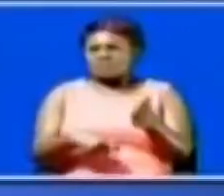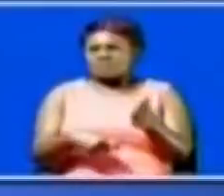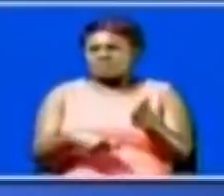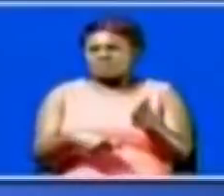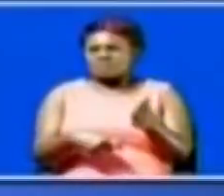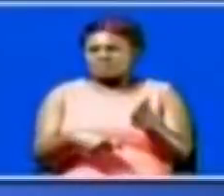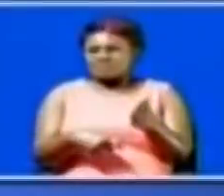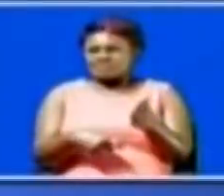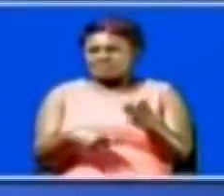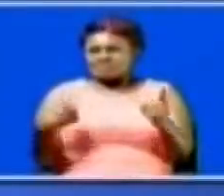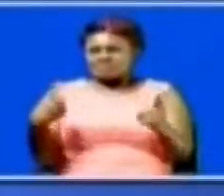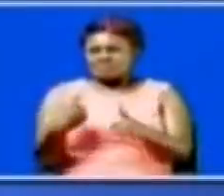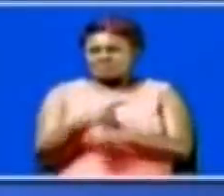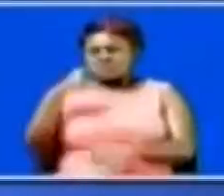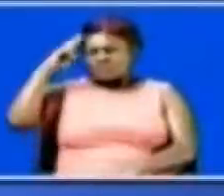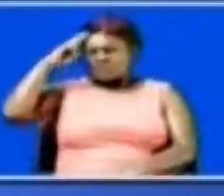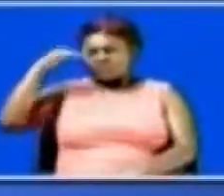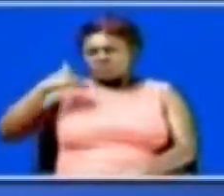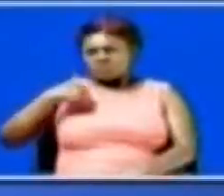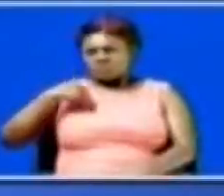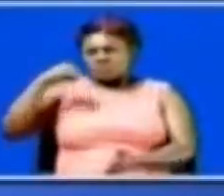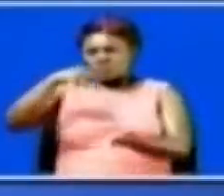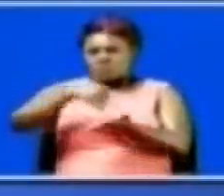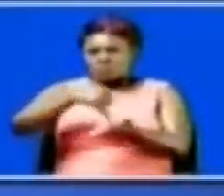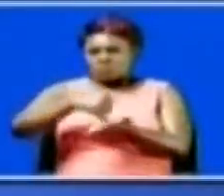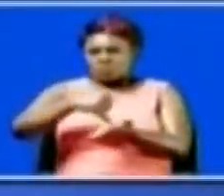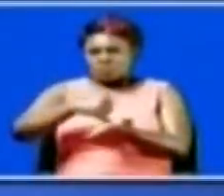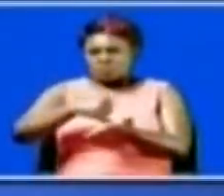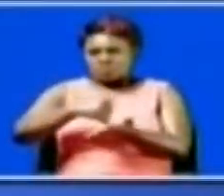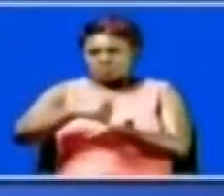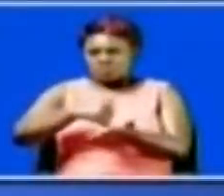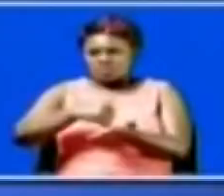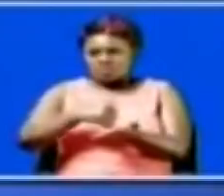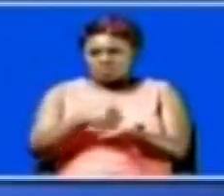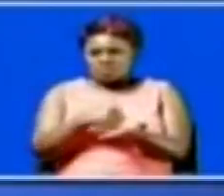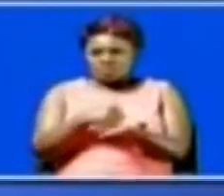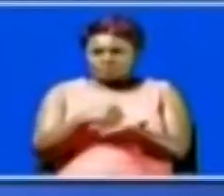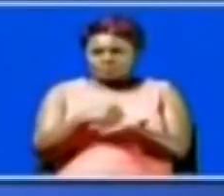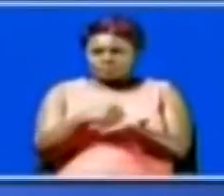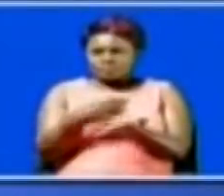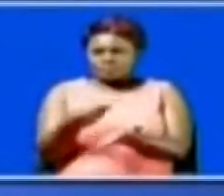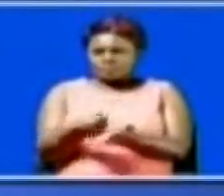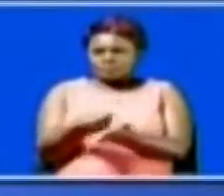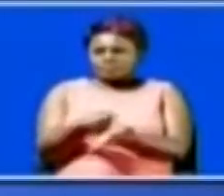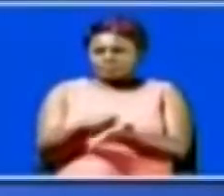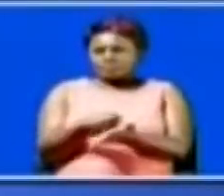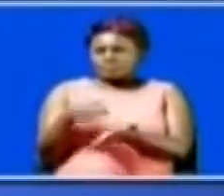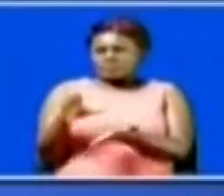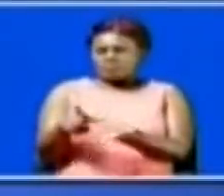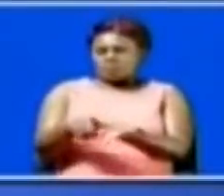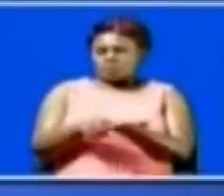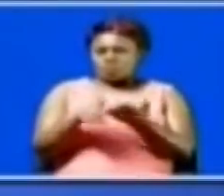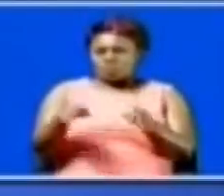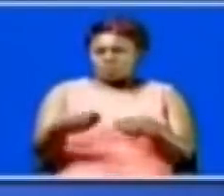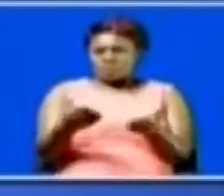for various reasons, including the sort of reckless predatory finance that they have lent us.